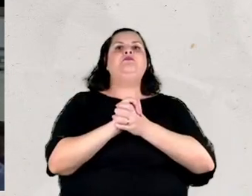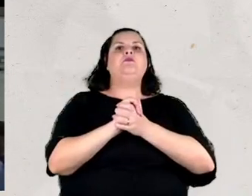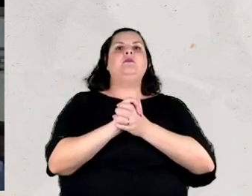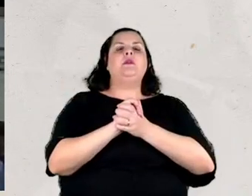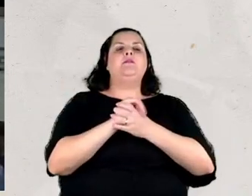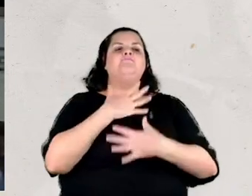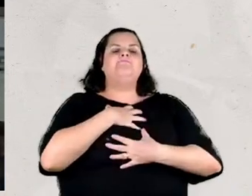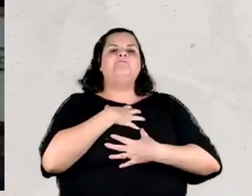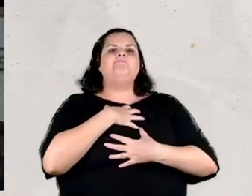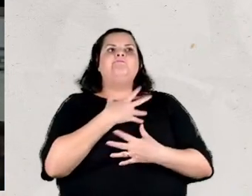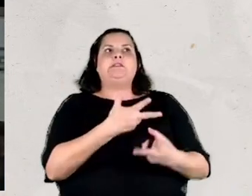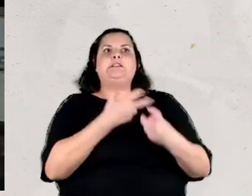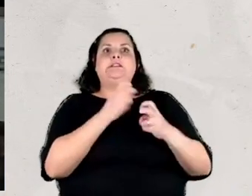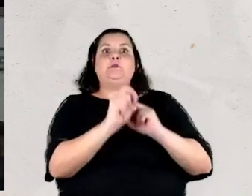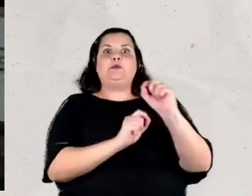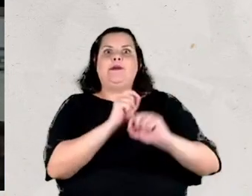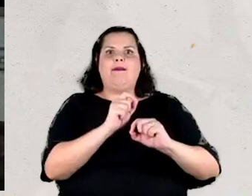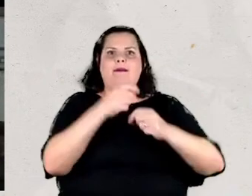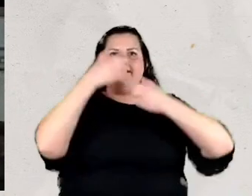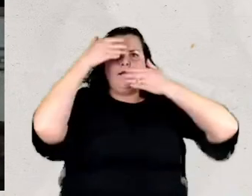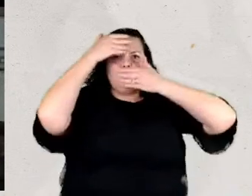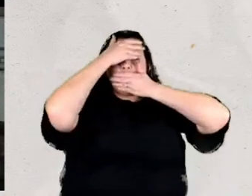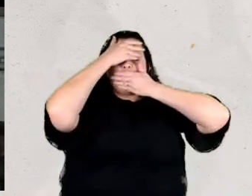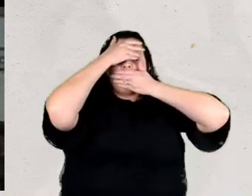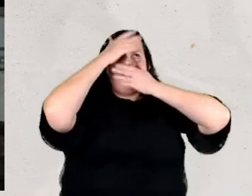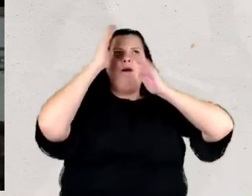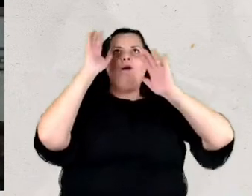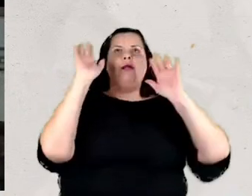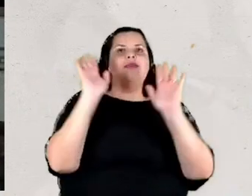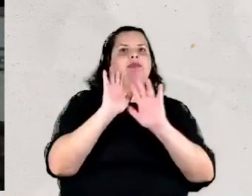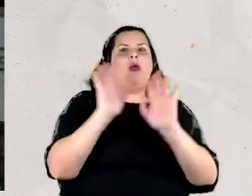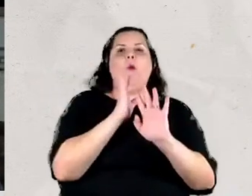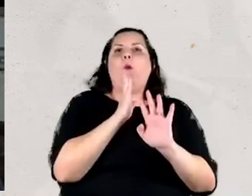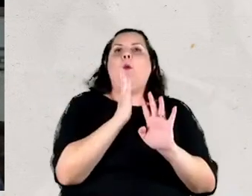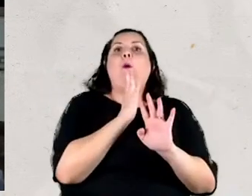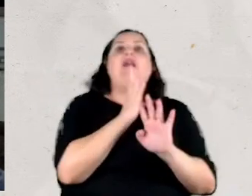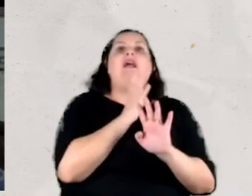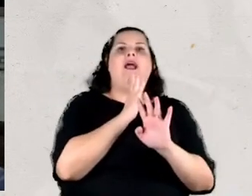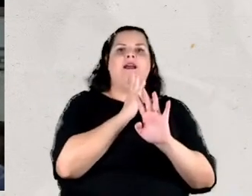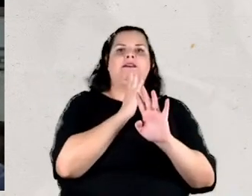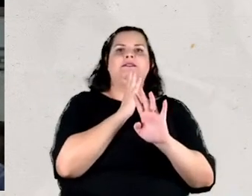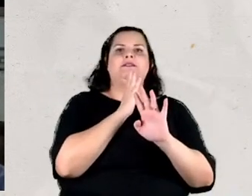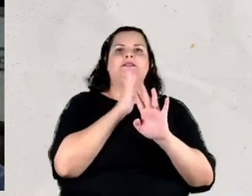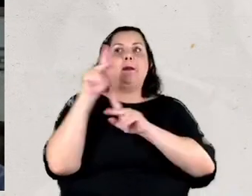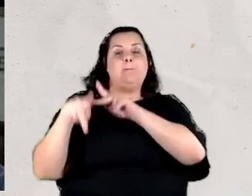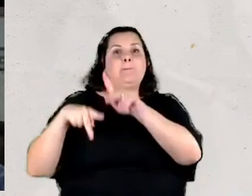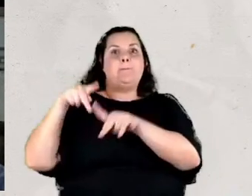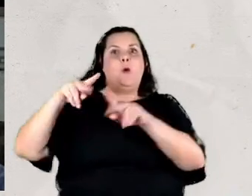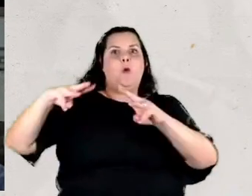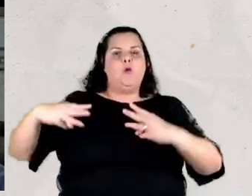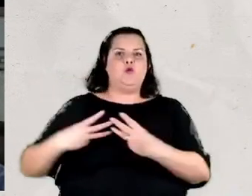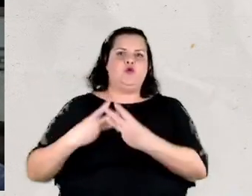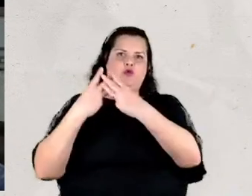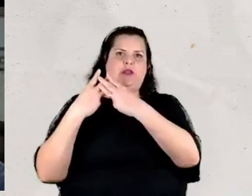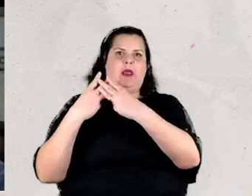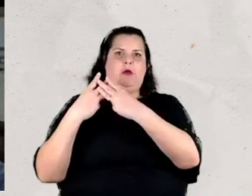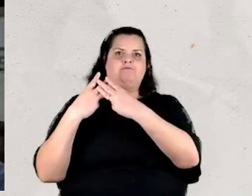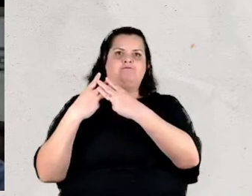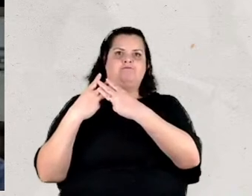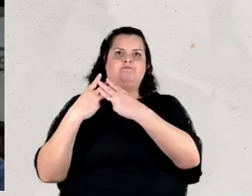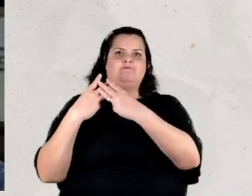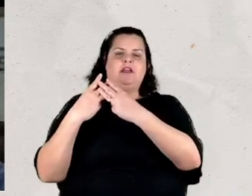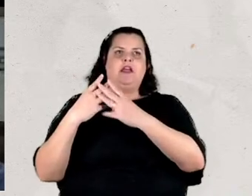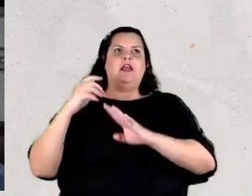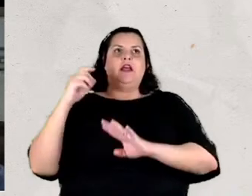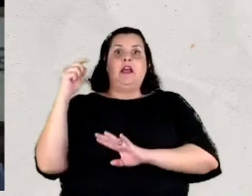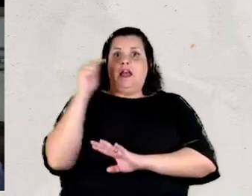as a religion, it's only Zionism that we have a problem with. And the